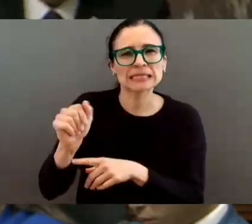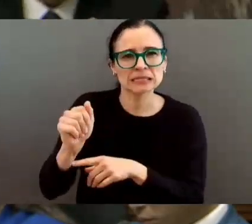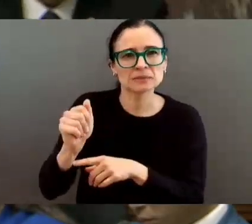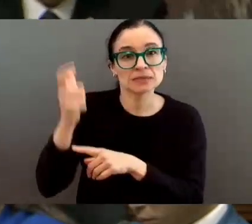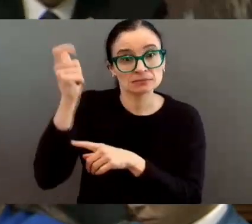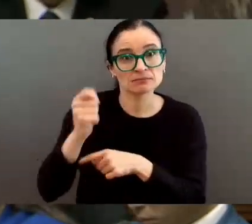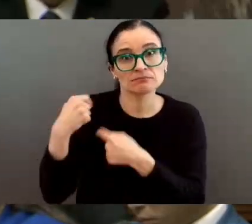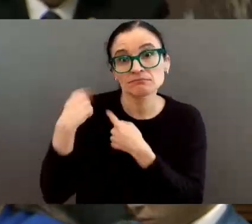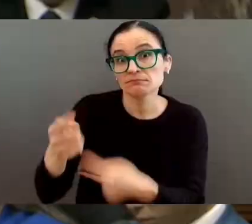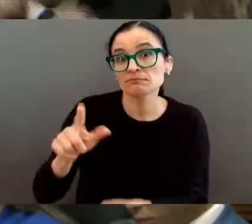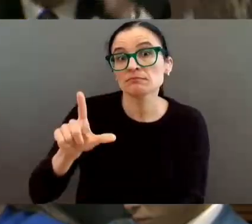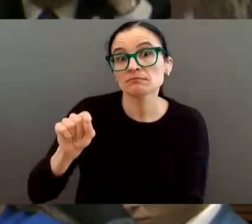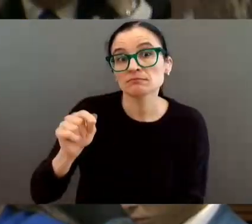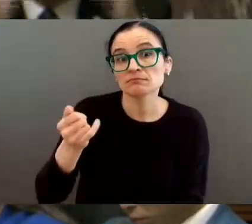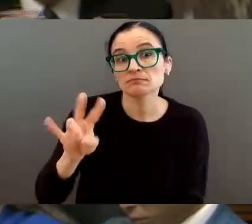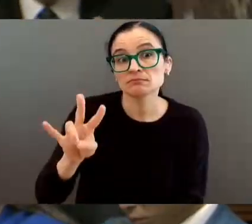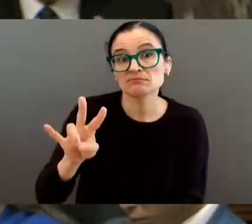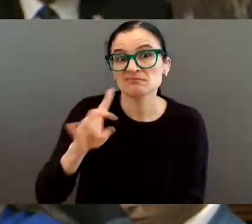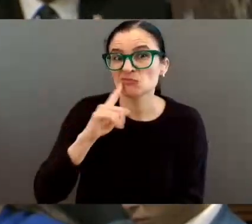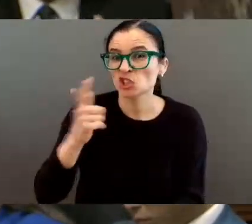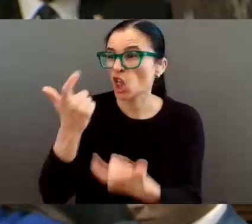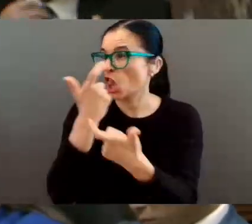ever.